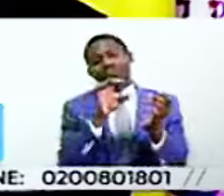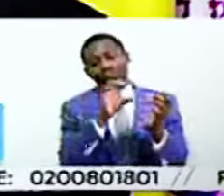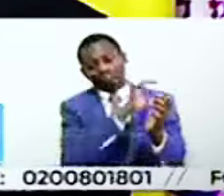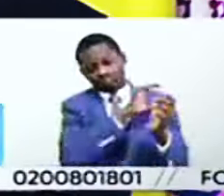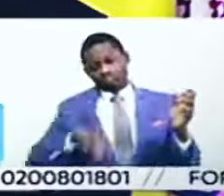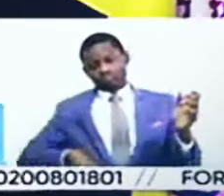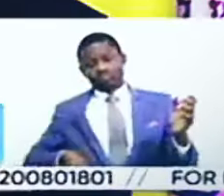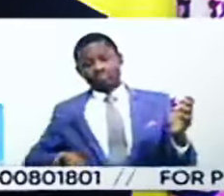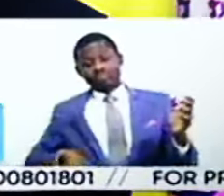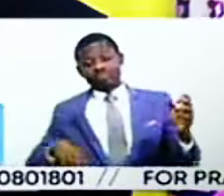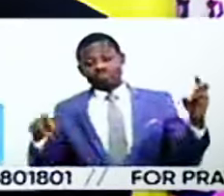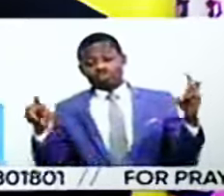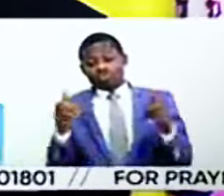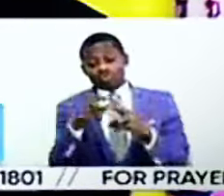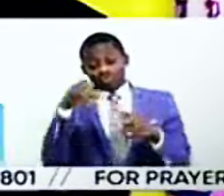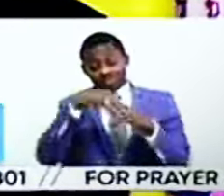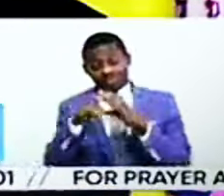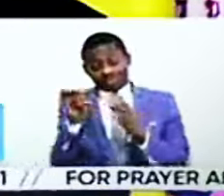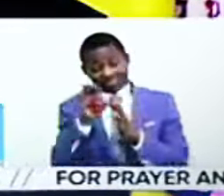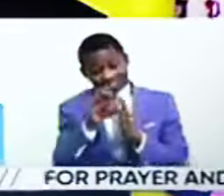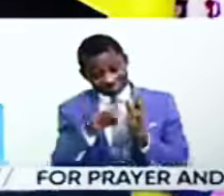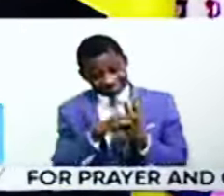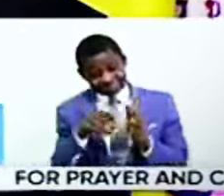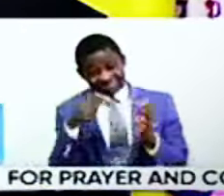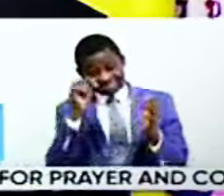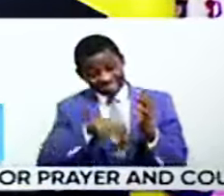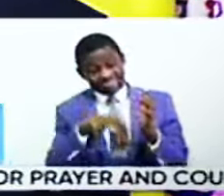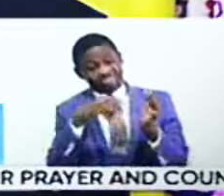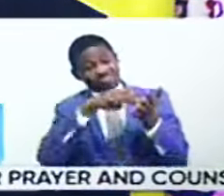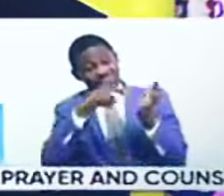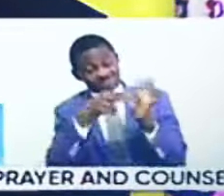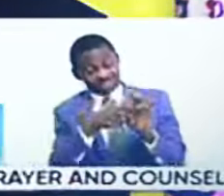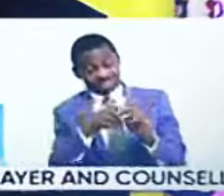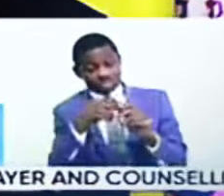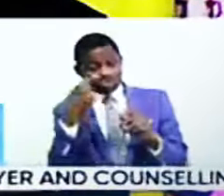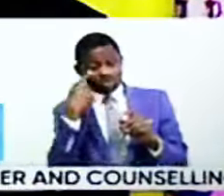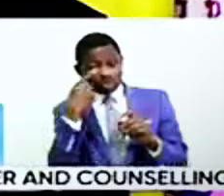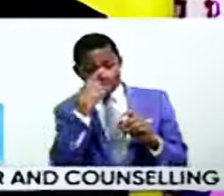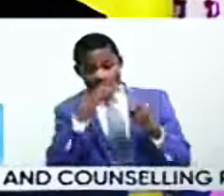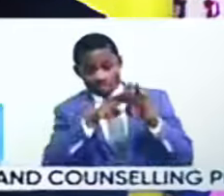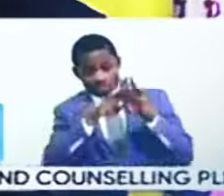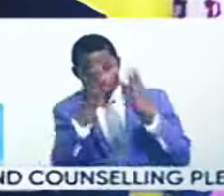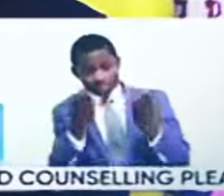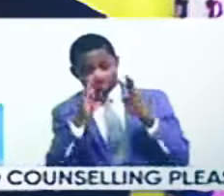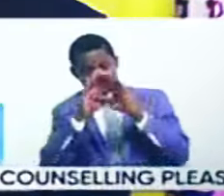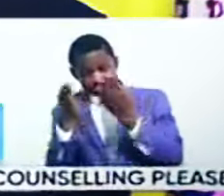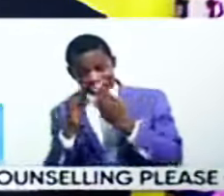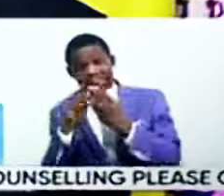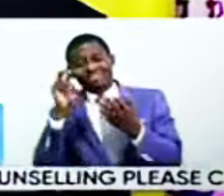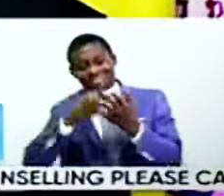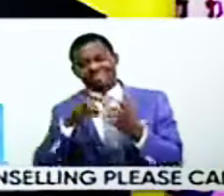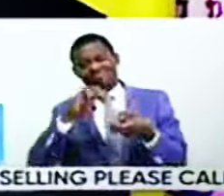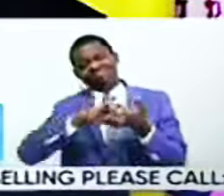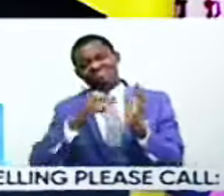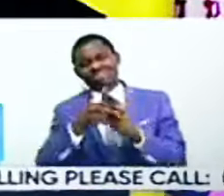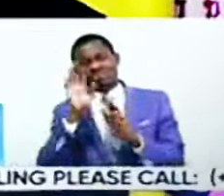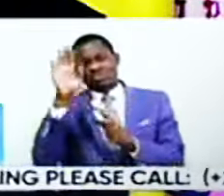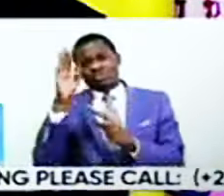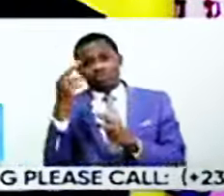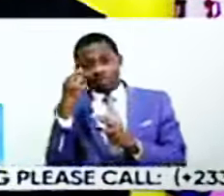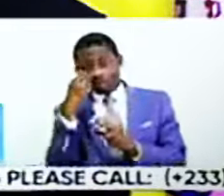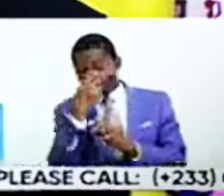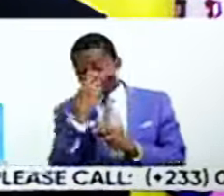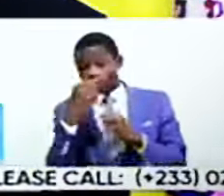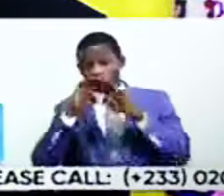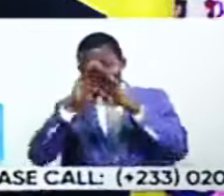eyes. The opening of eyes. The opening of eyes. So we will know who